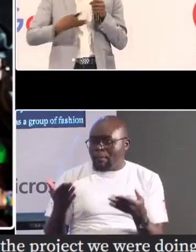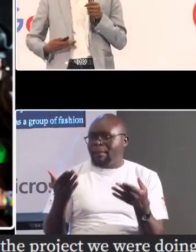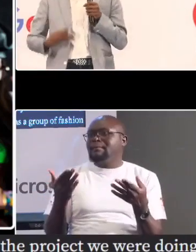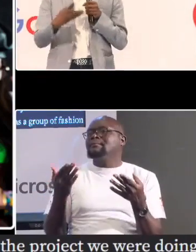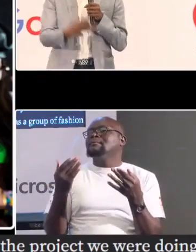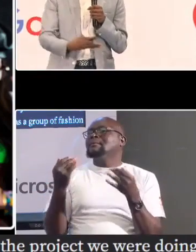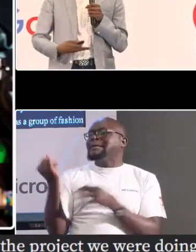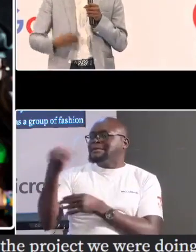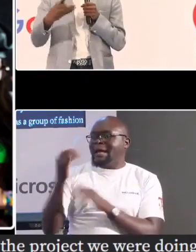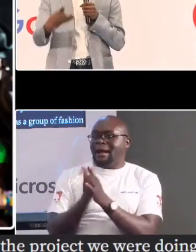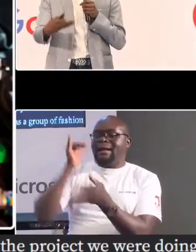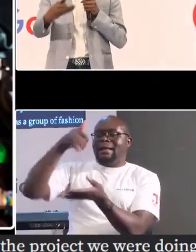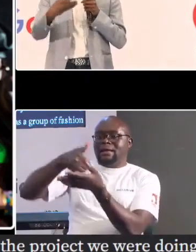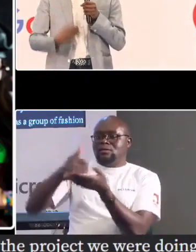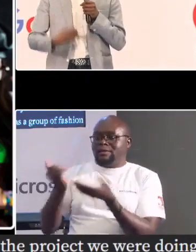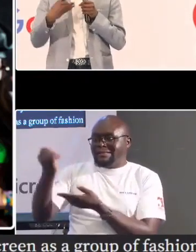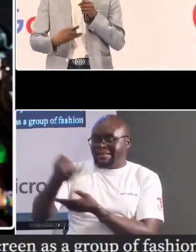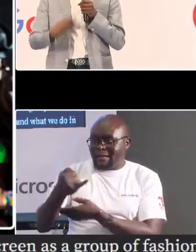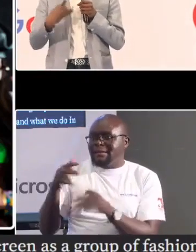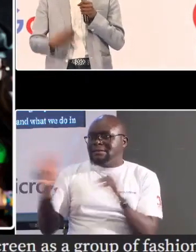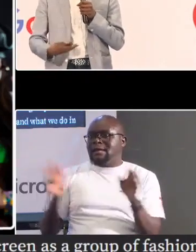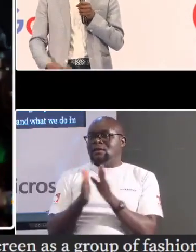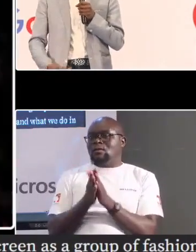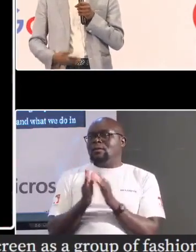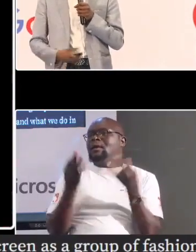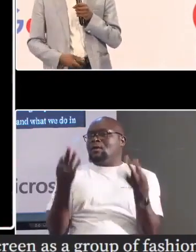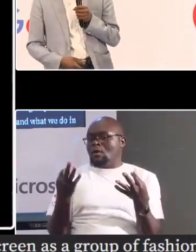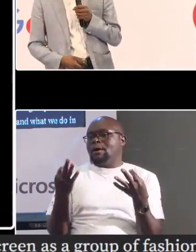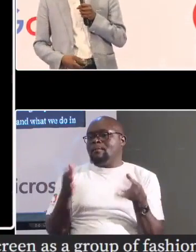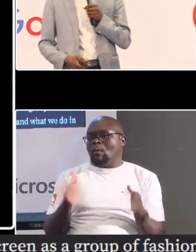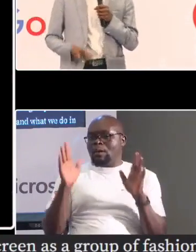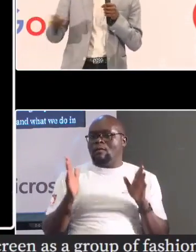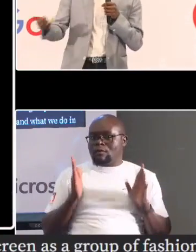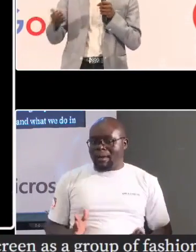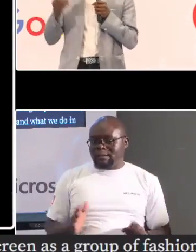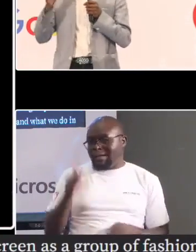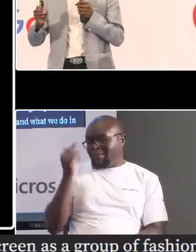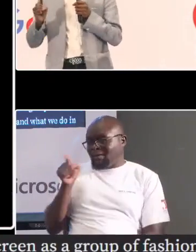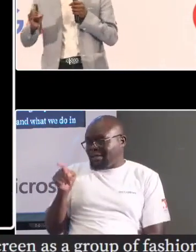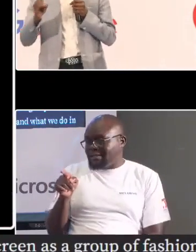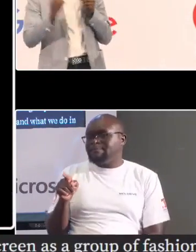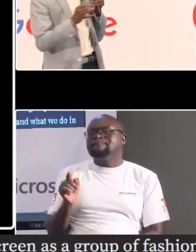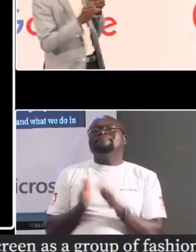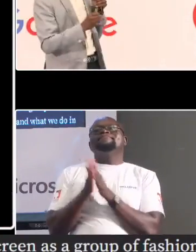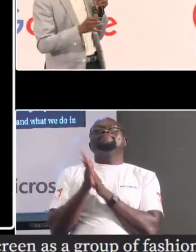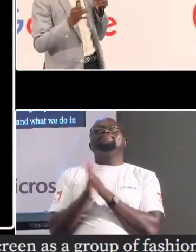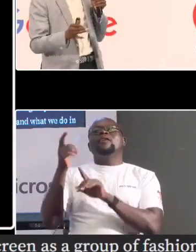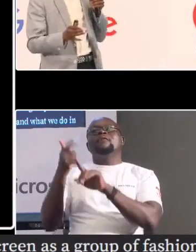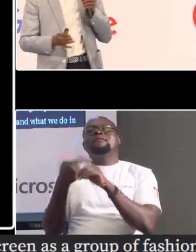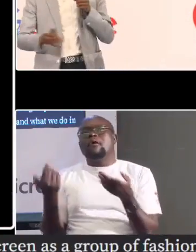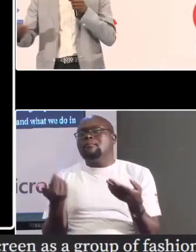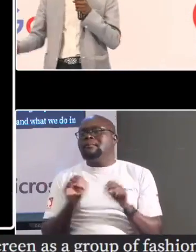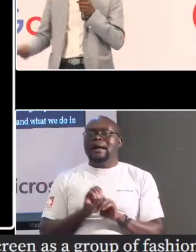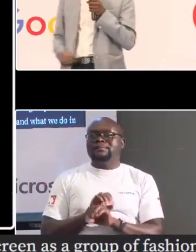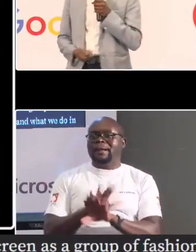into design and inclusive design is starting with your sense of humanity. Because did inspiration ever come from a